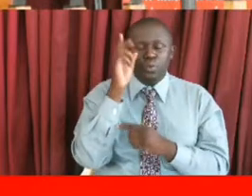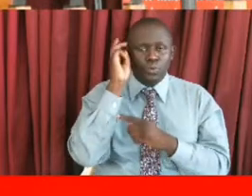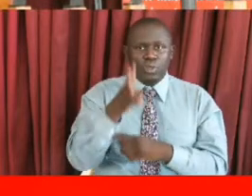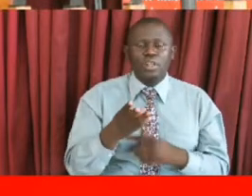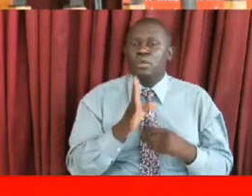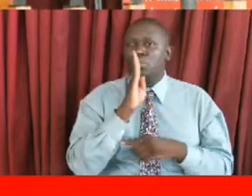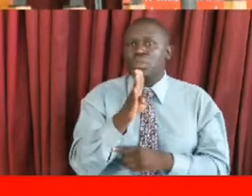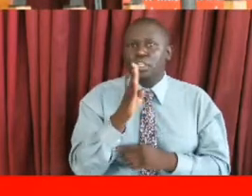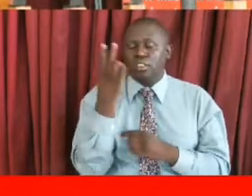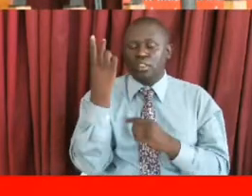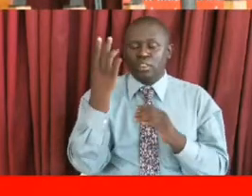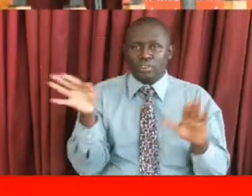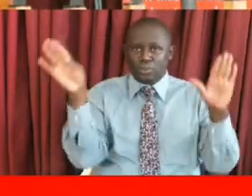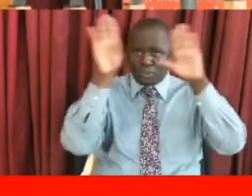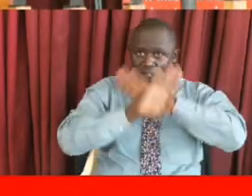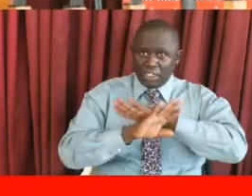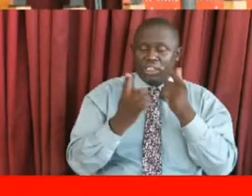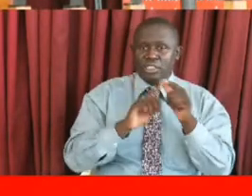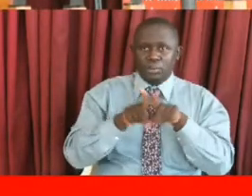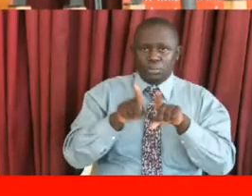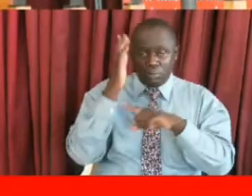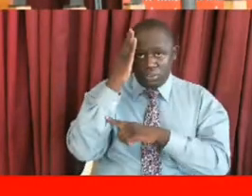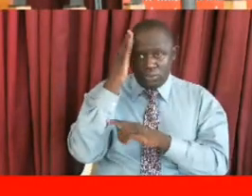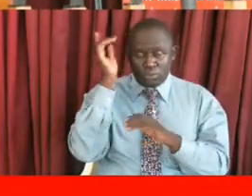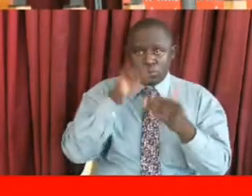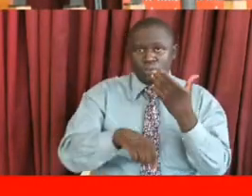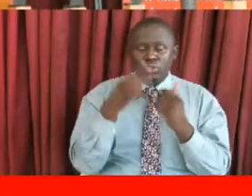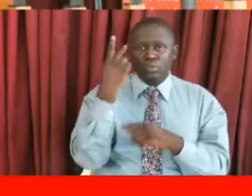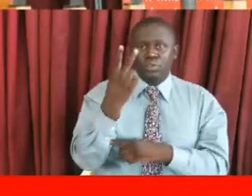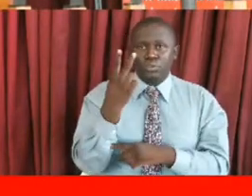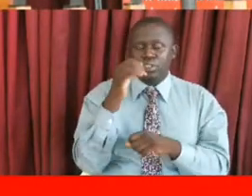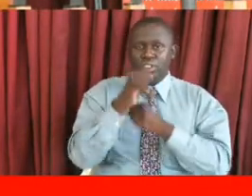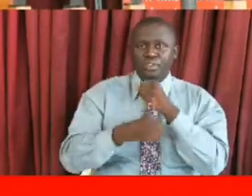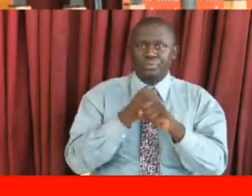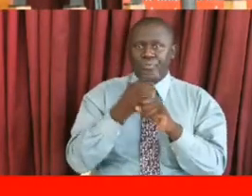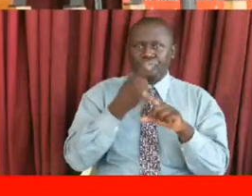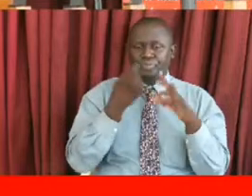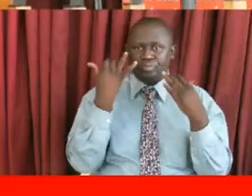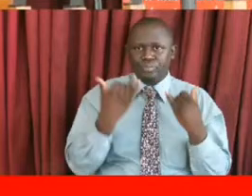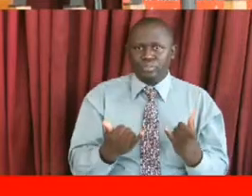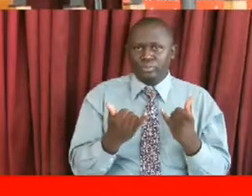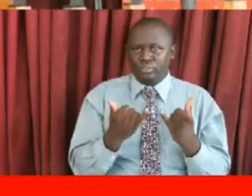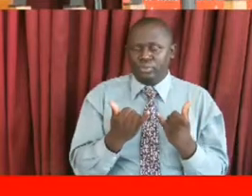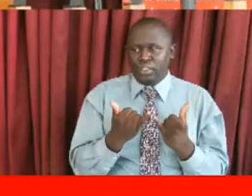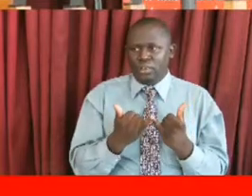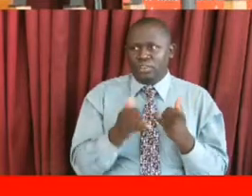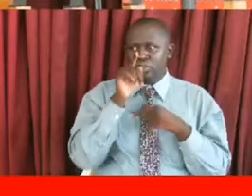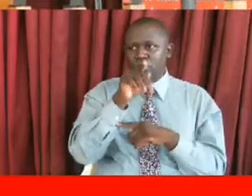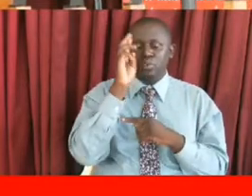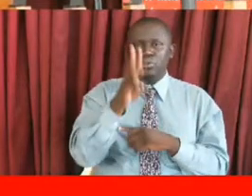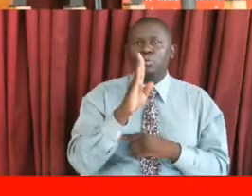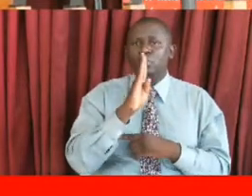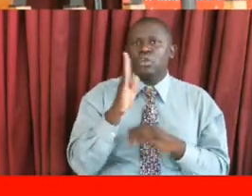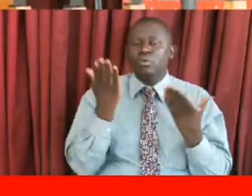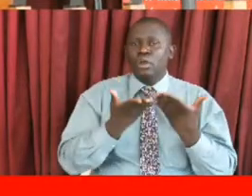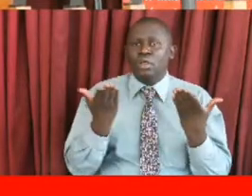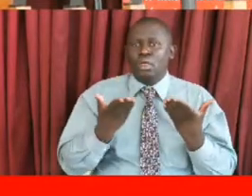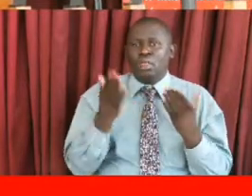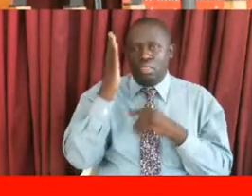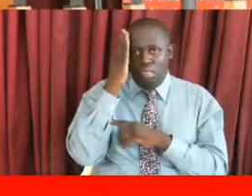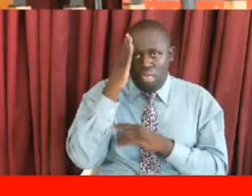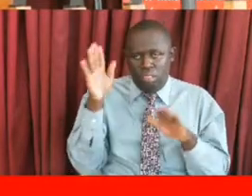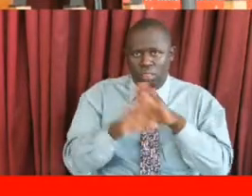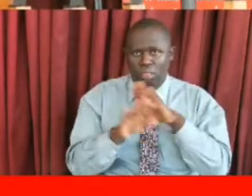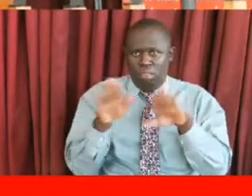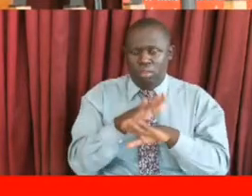where you'll be two years so he he he is omnicient and that becomes